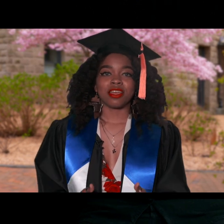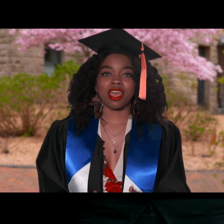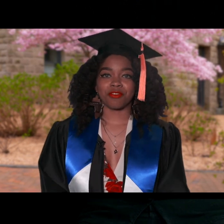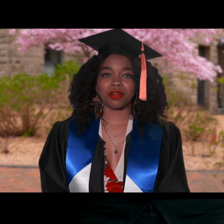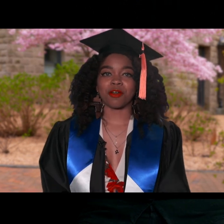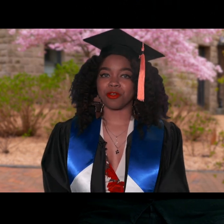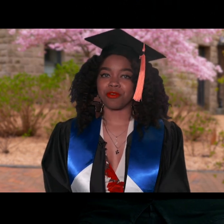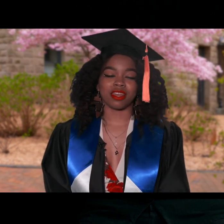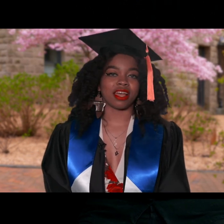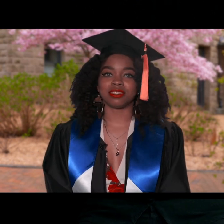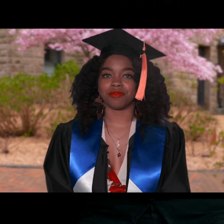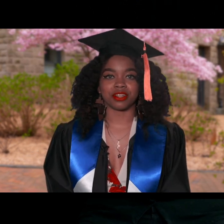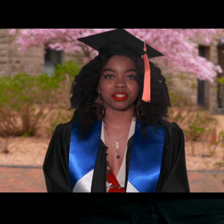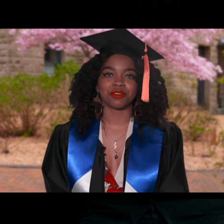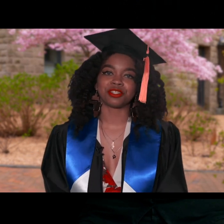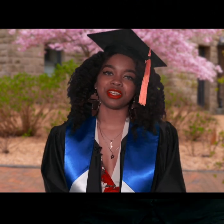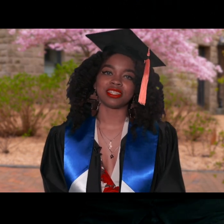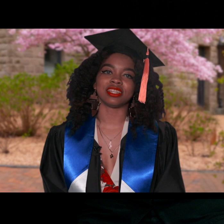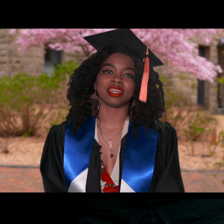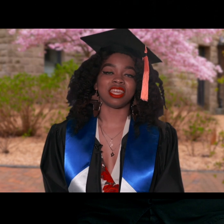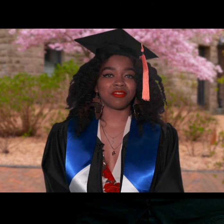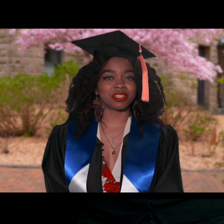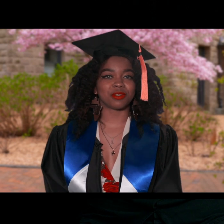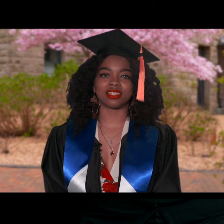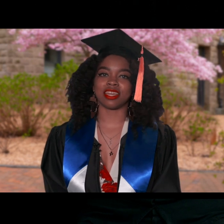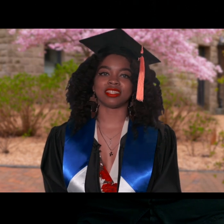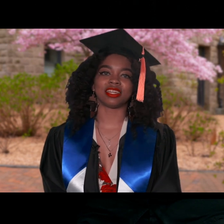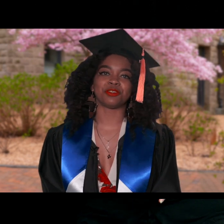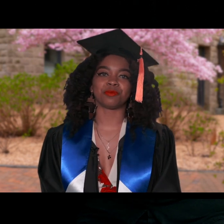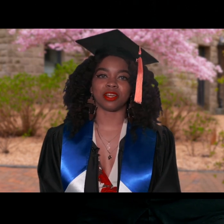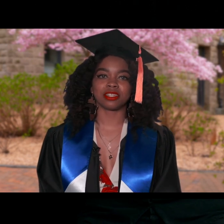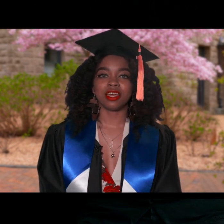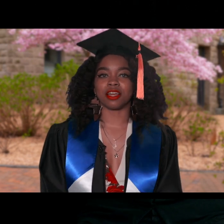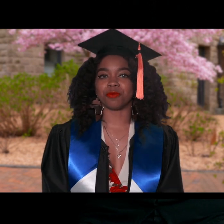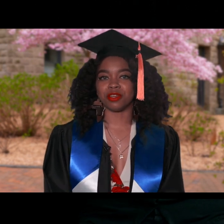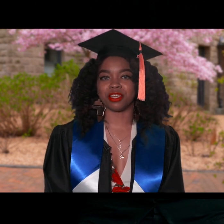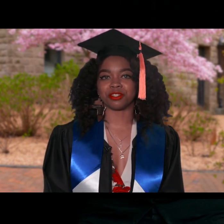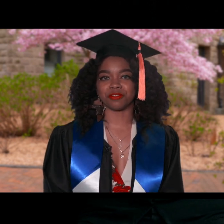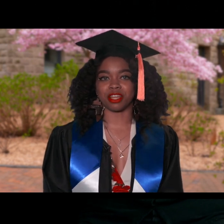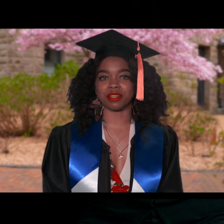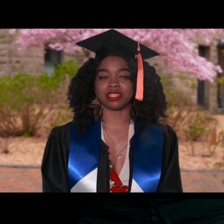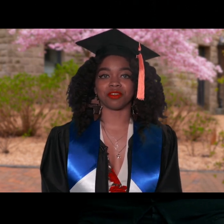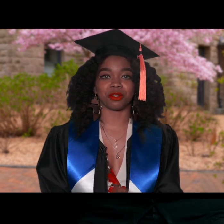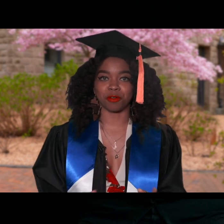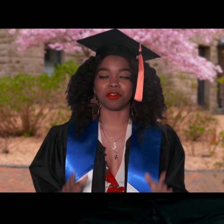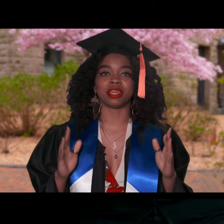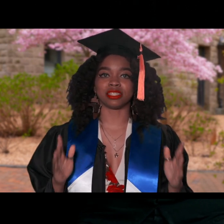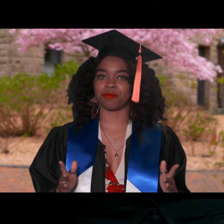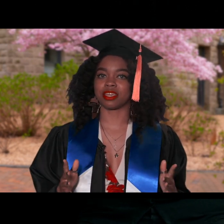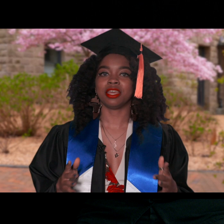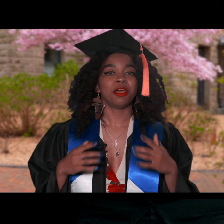positive everyone at one point had some fears, frustrations, and even some anxieties as you embarked on completing your degree in the midst of a